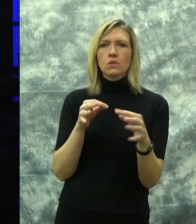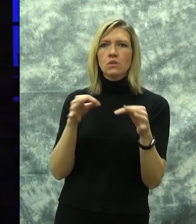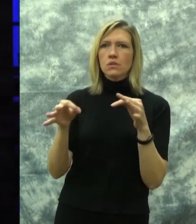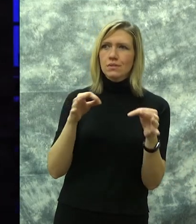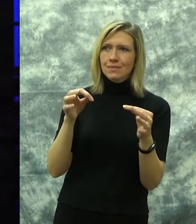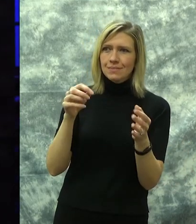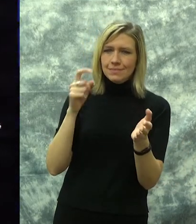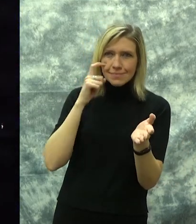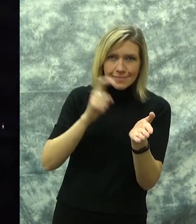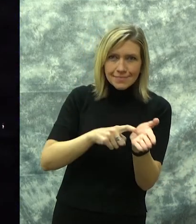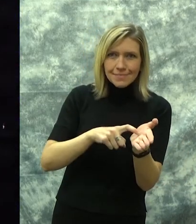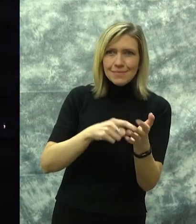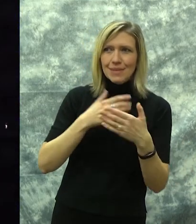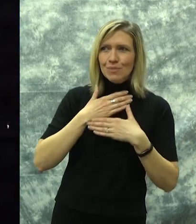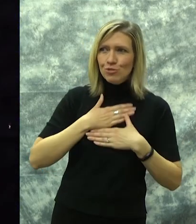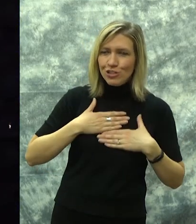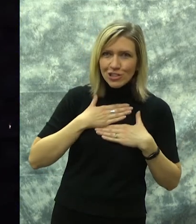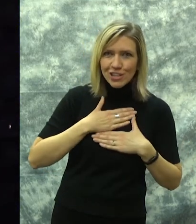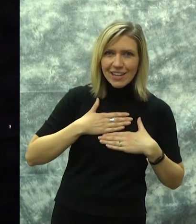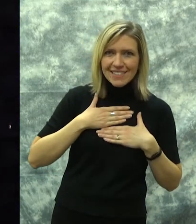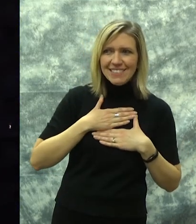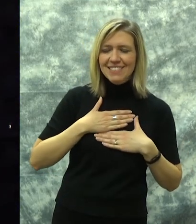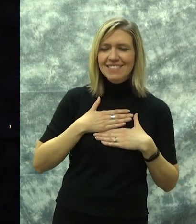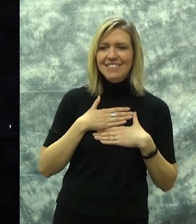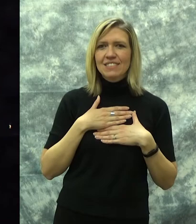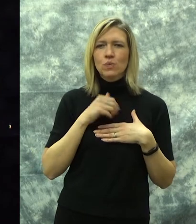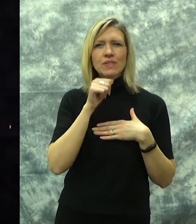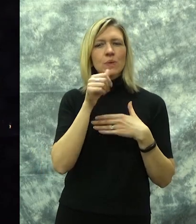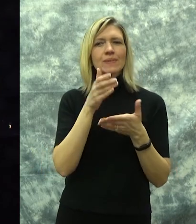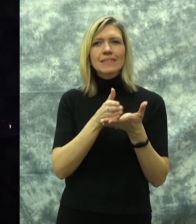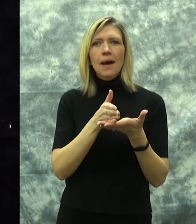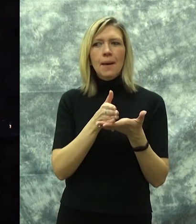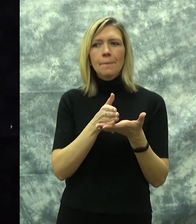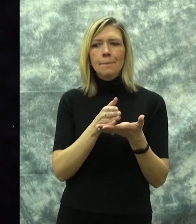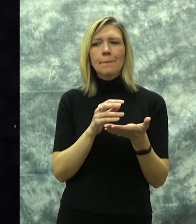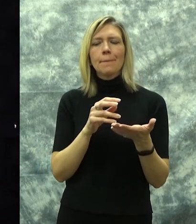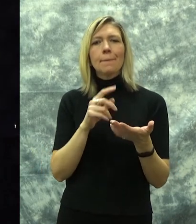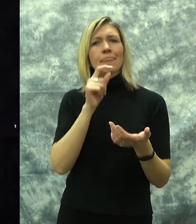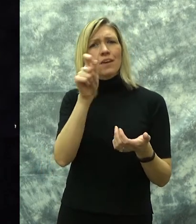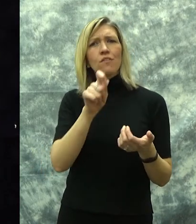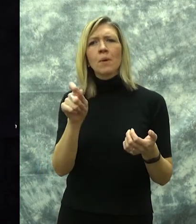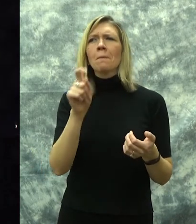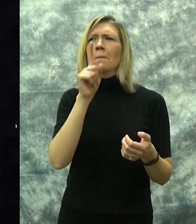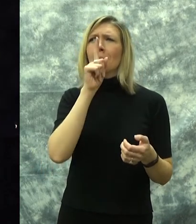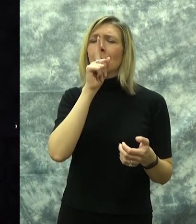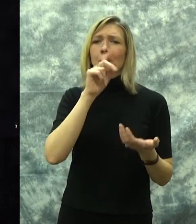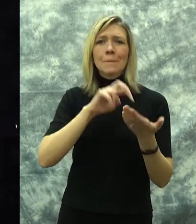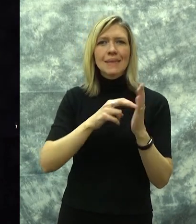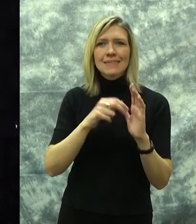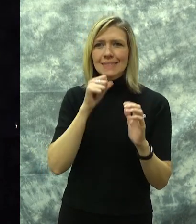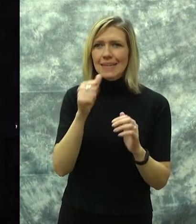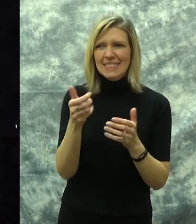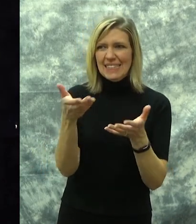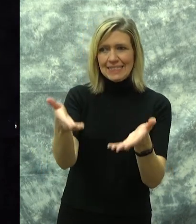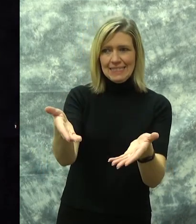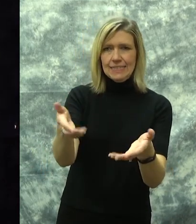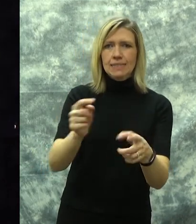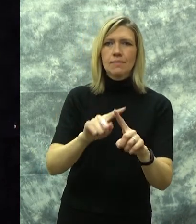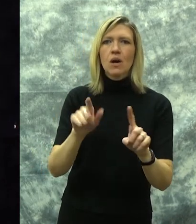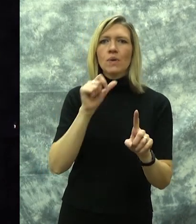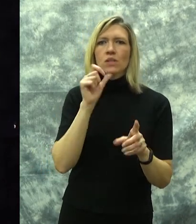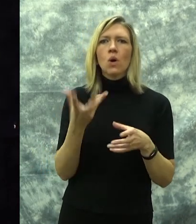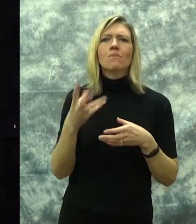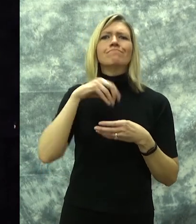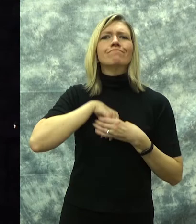appreciate, that we don't stop, and therefore it doesn't mean that it doesn't exist, but we don't quite embody it. It doesn't